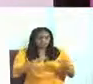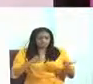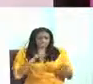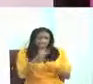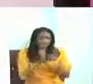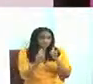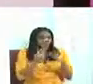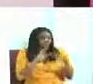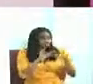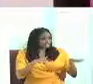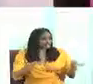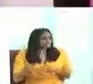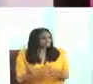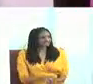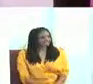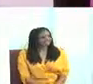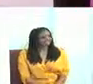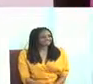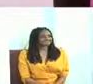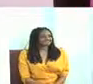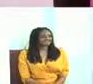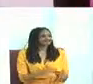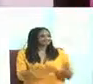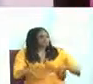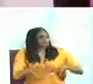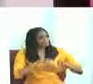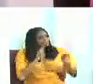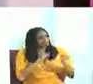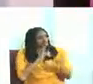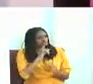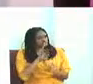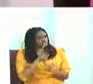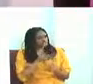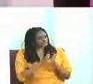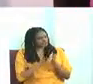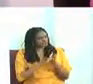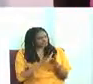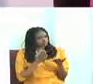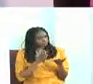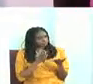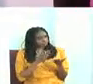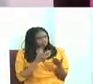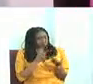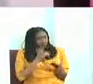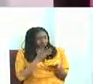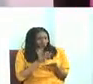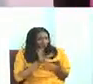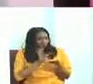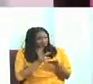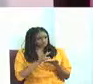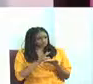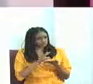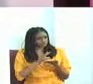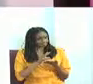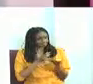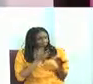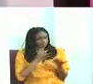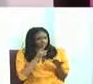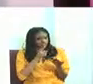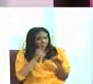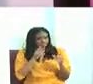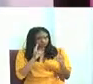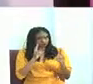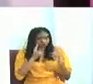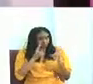of them. But we're to be discreet, chaste, keepers at